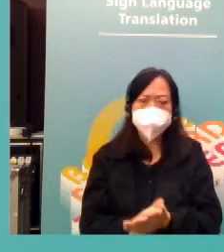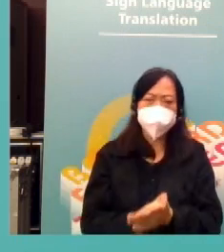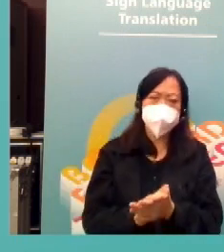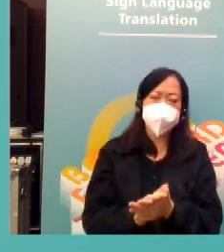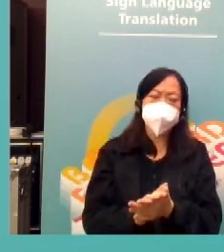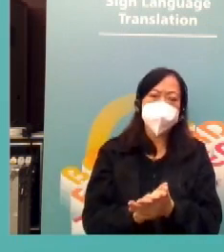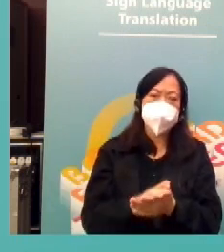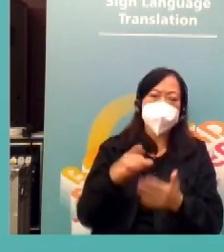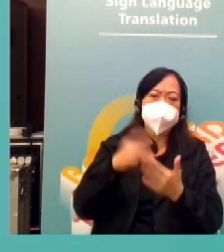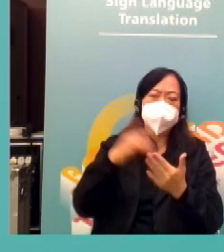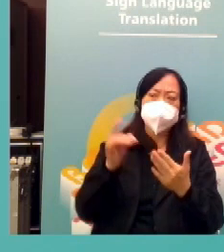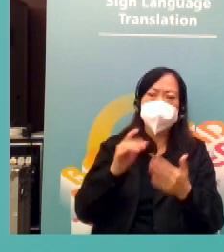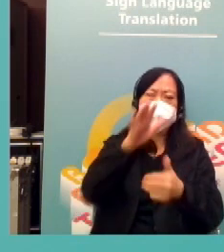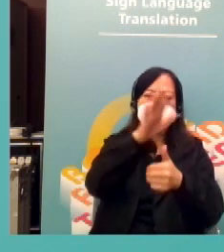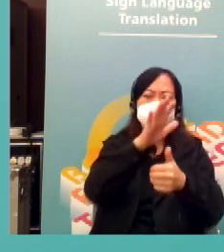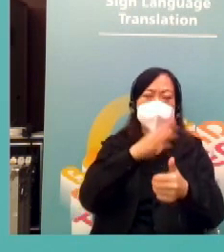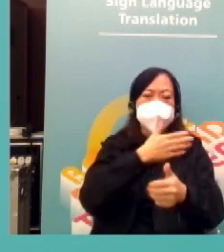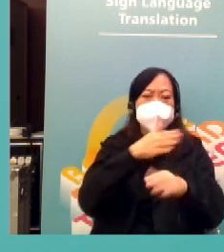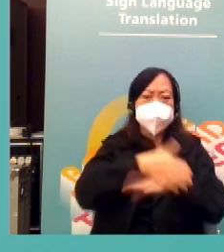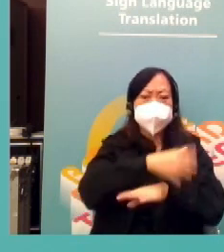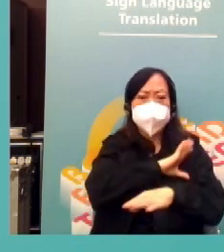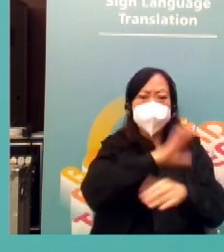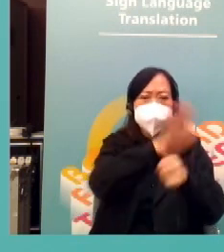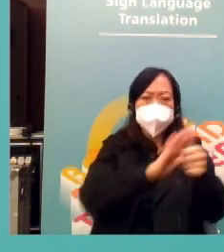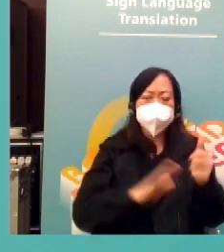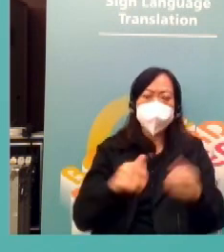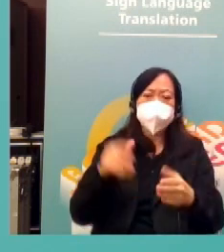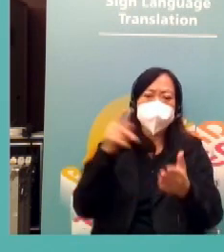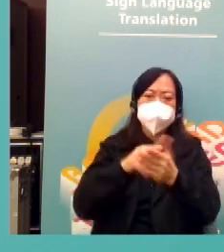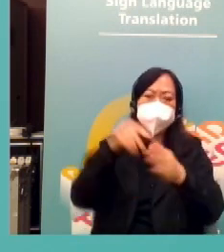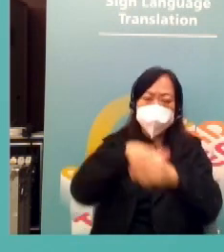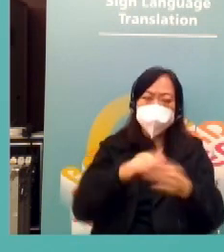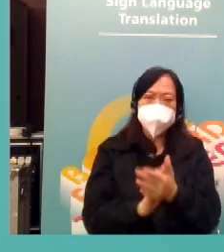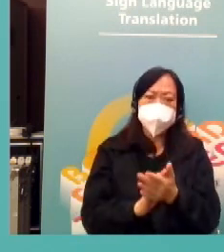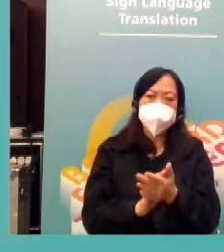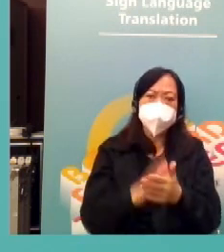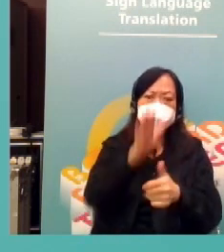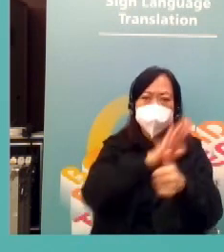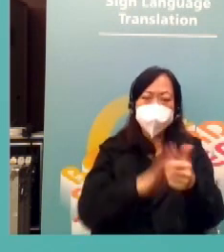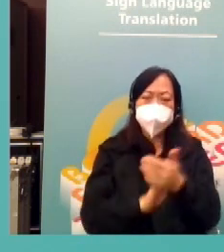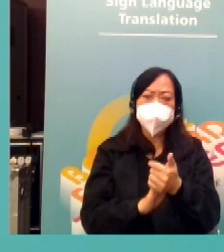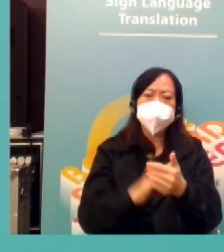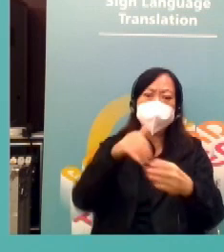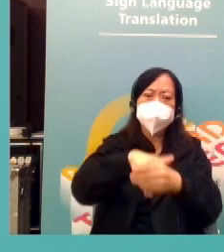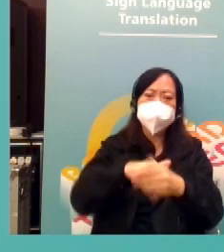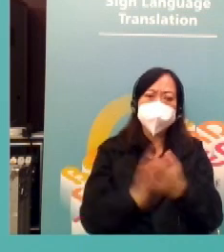All right. Let's take one more question if there's any. Yep. Hello. I'm Jack from APRU, and just